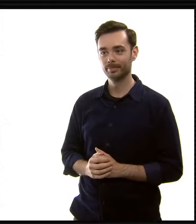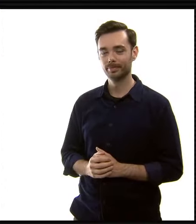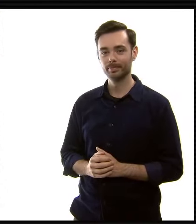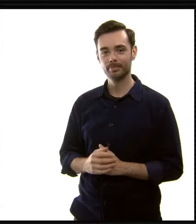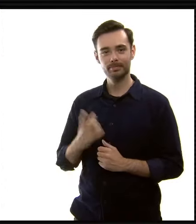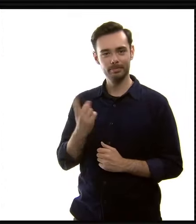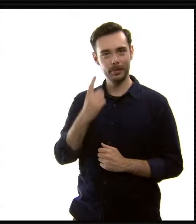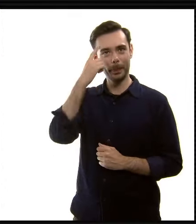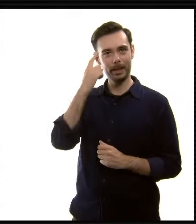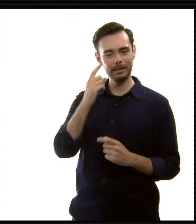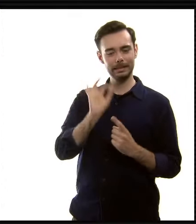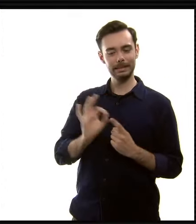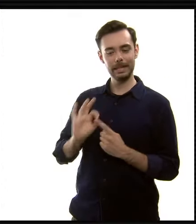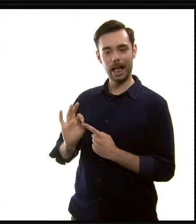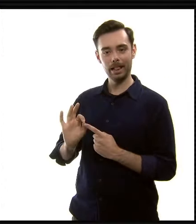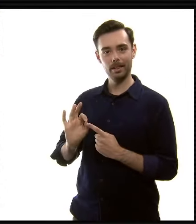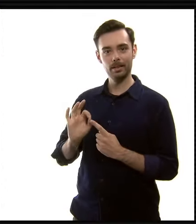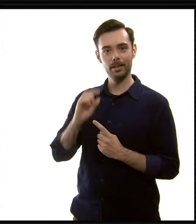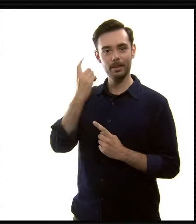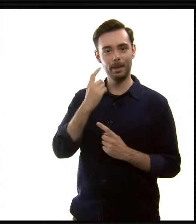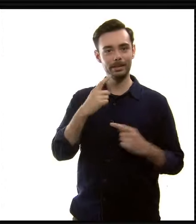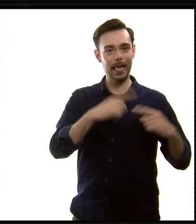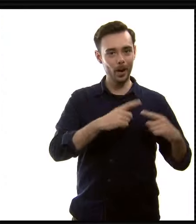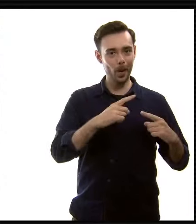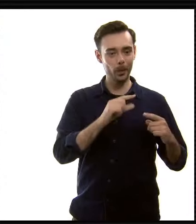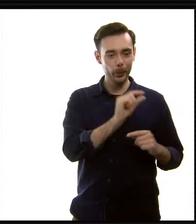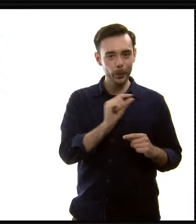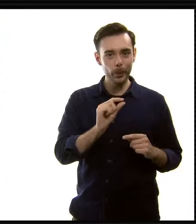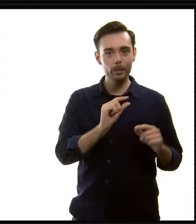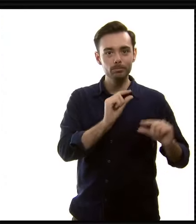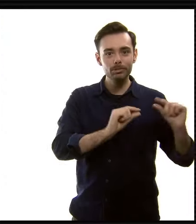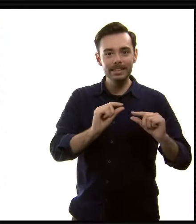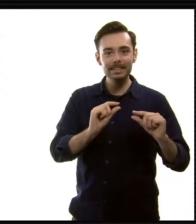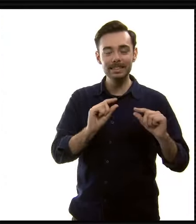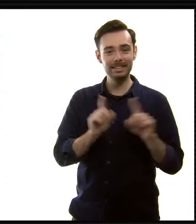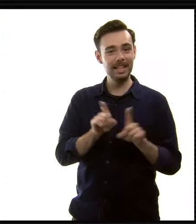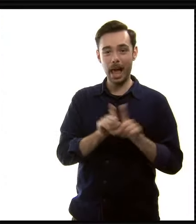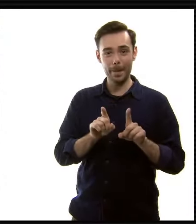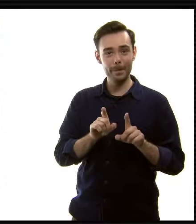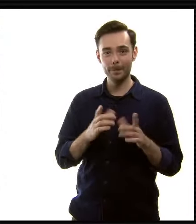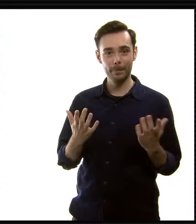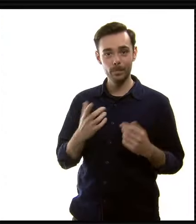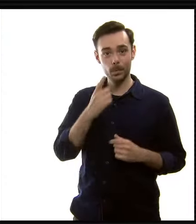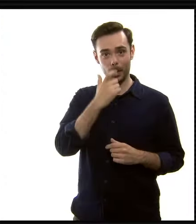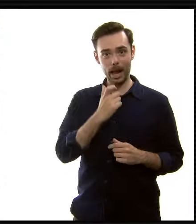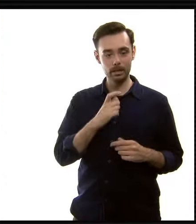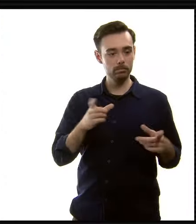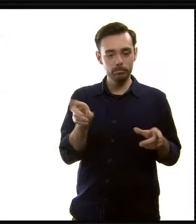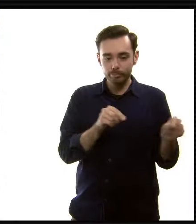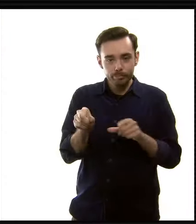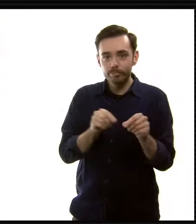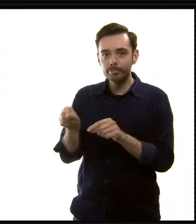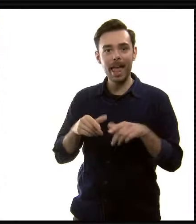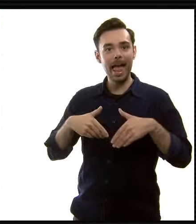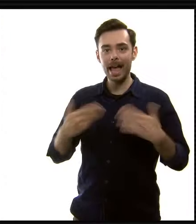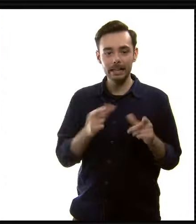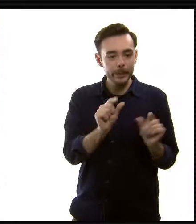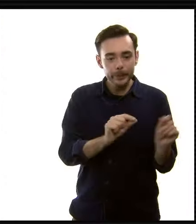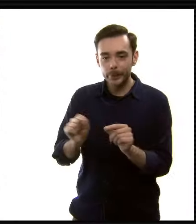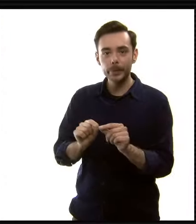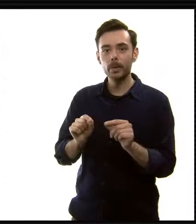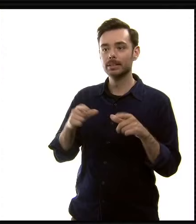think about each LEGO element as an idea. You can combine those ideas in an infinite number of ways to produce an unusual or pleasing result.